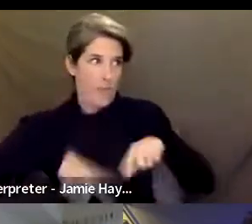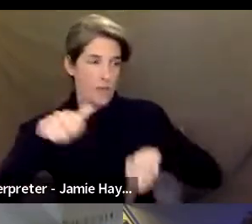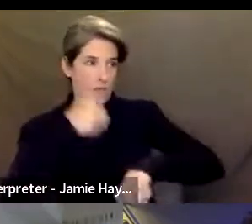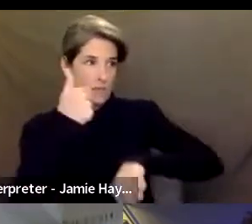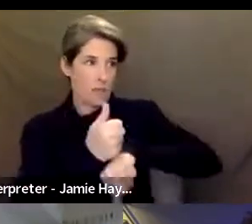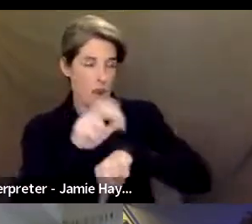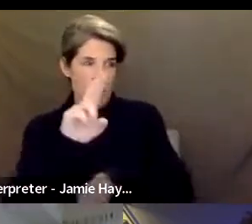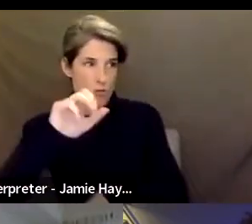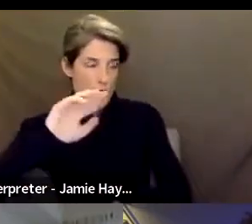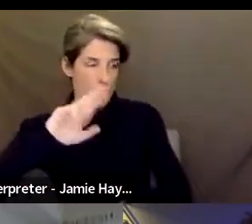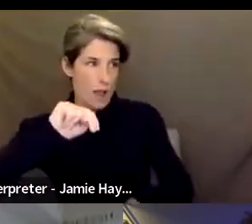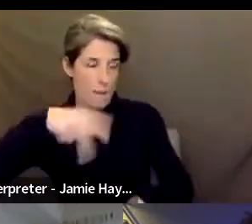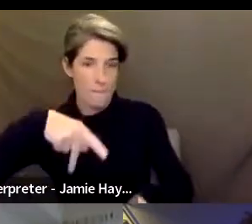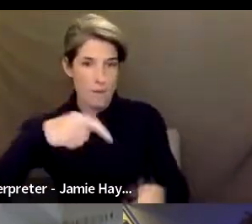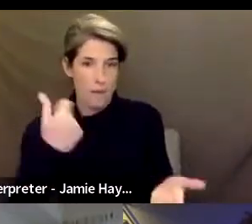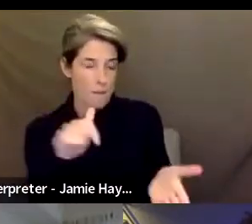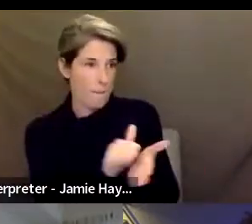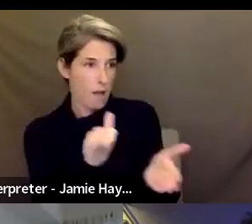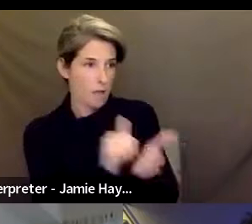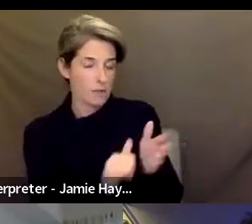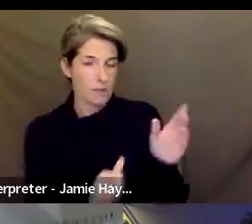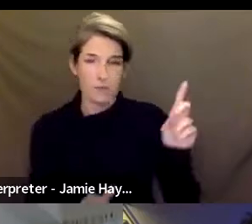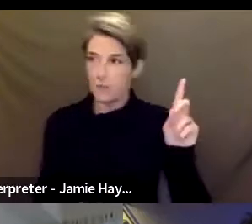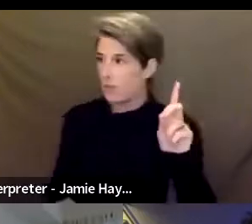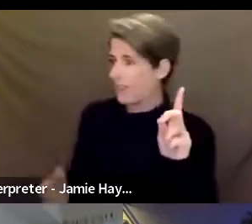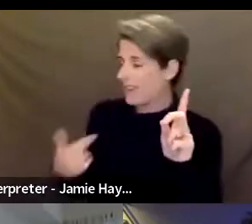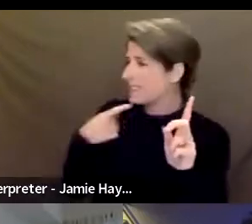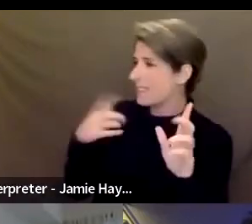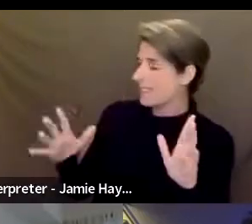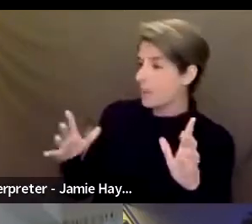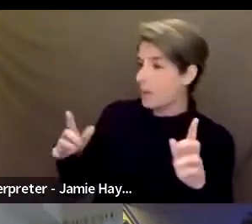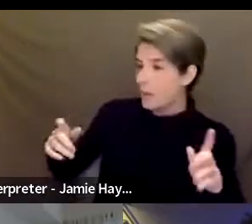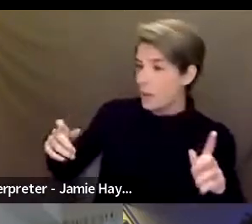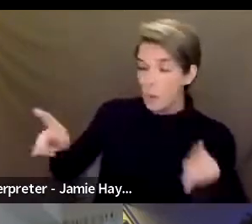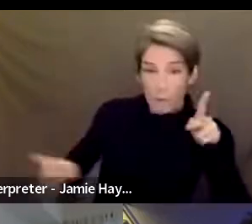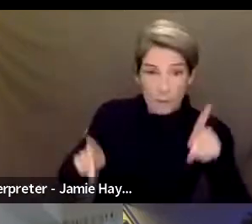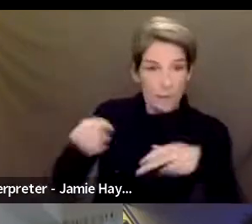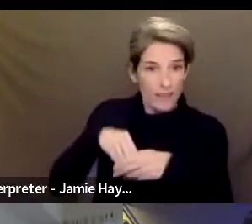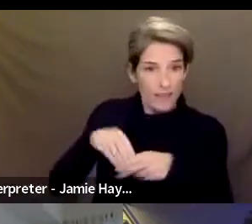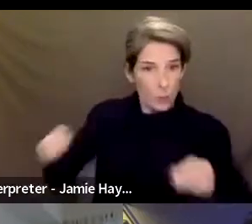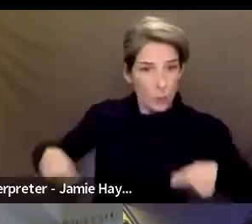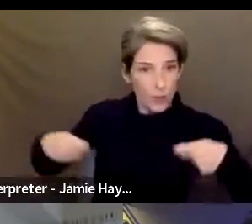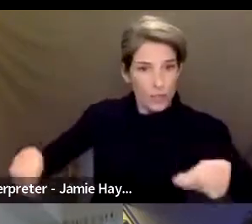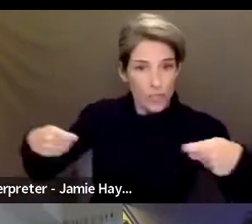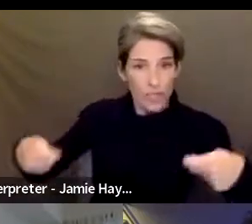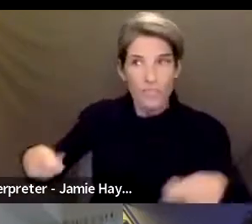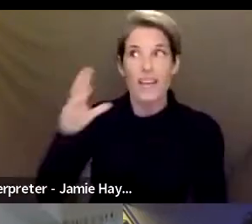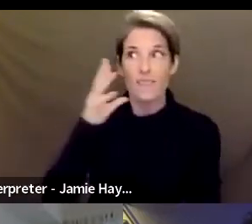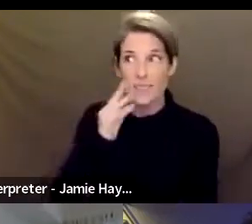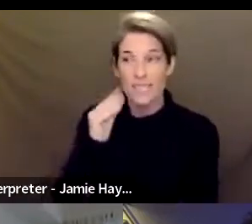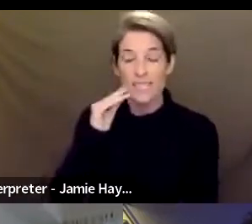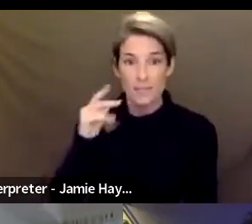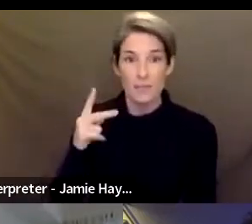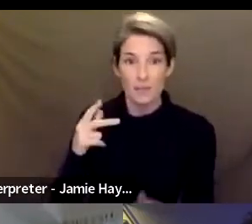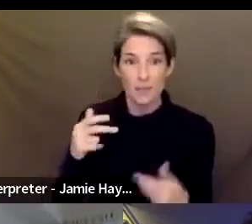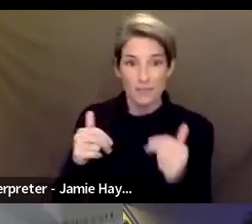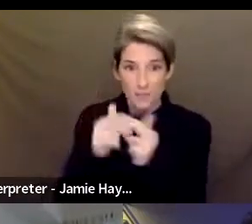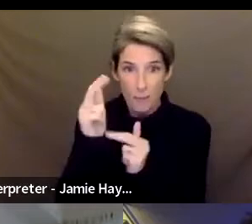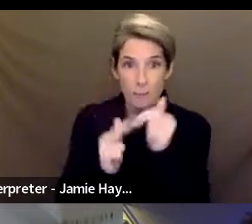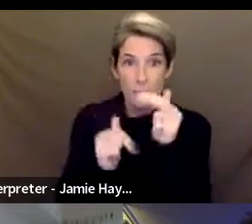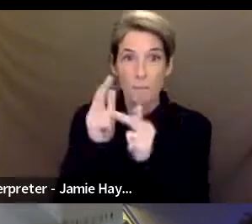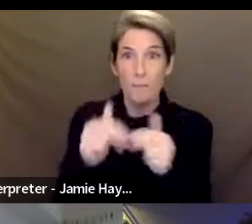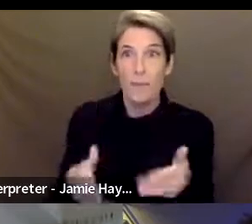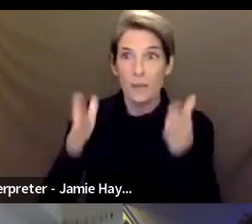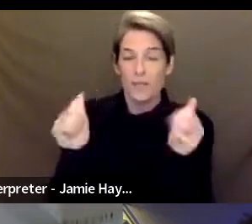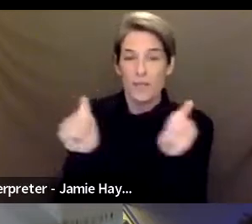in wheelchairs have gone to places where there are no ramps before. This is not brand new. You did not, it's